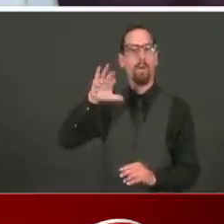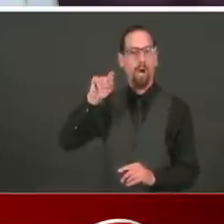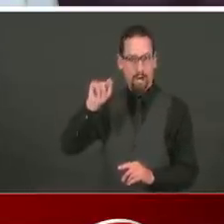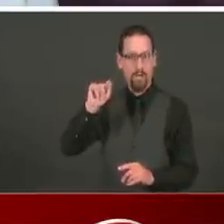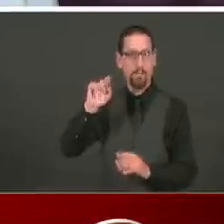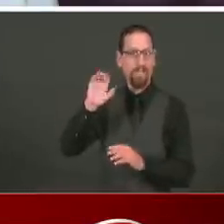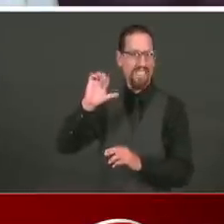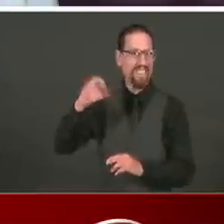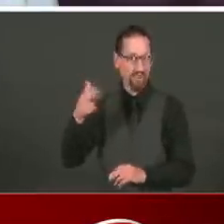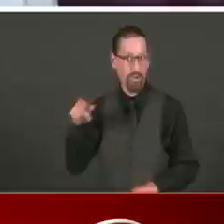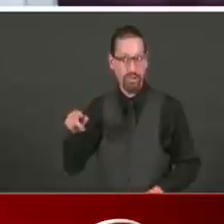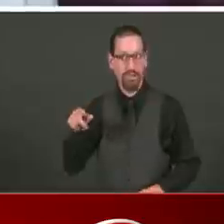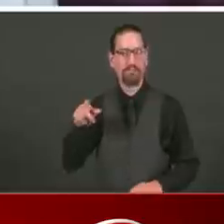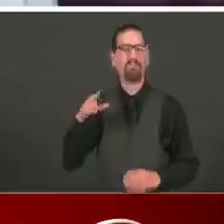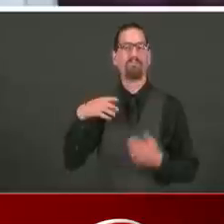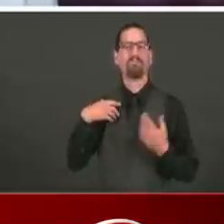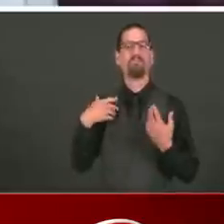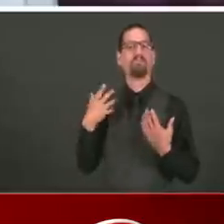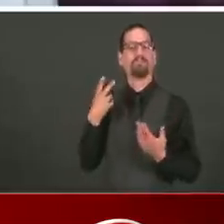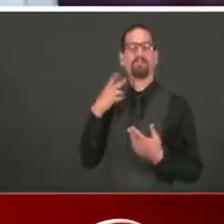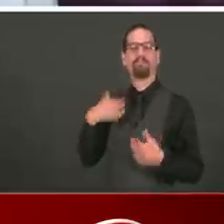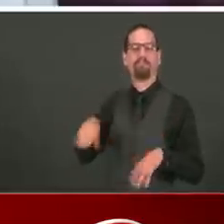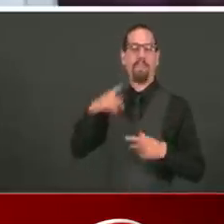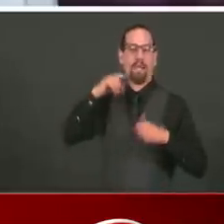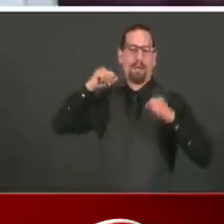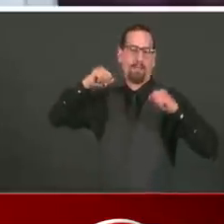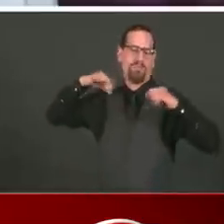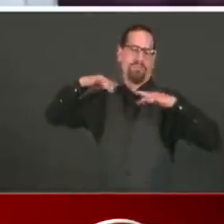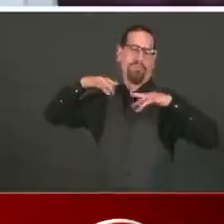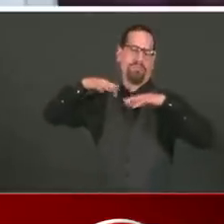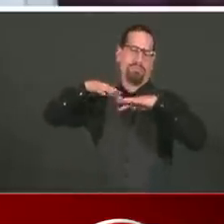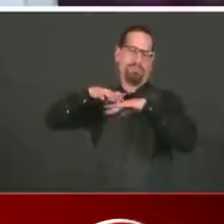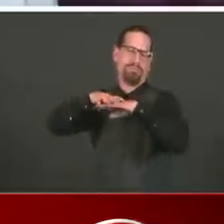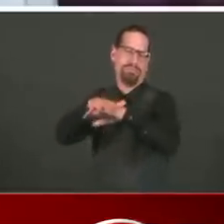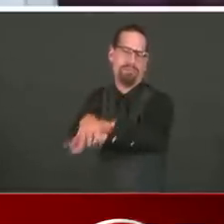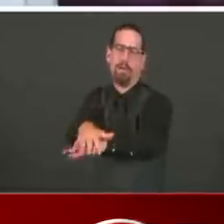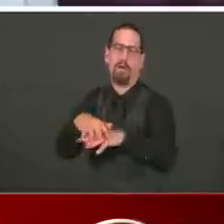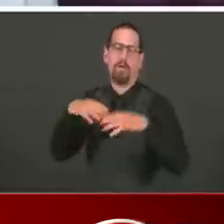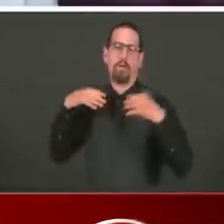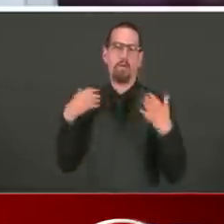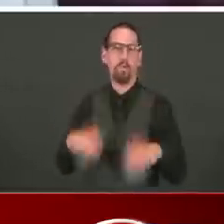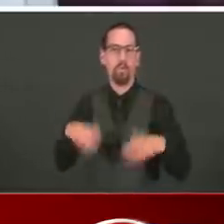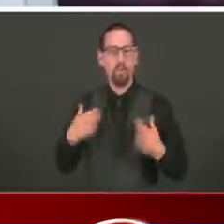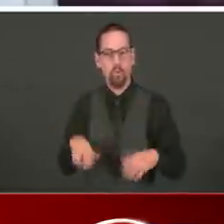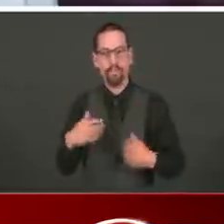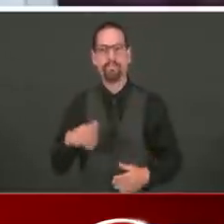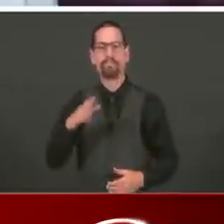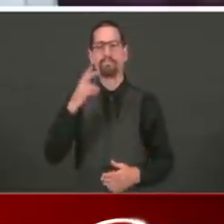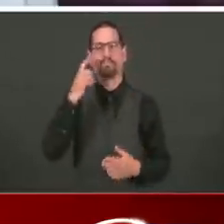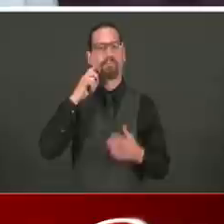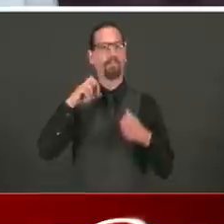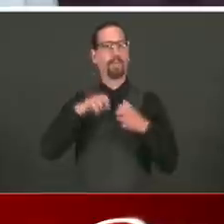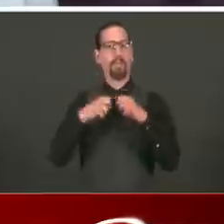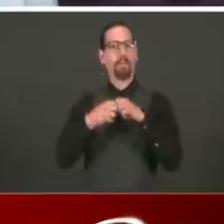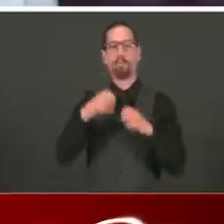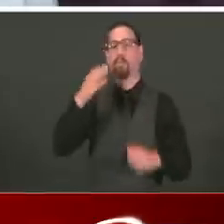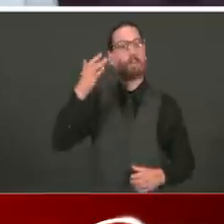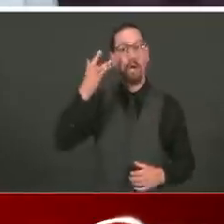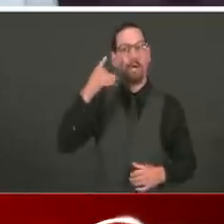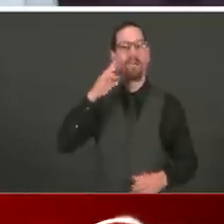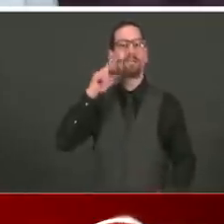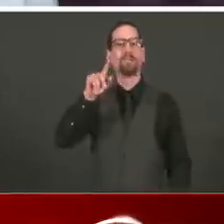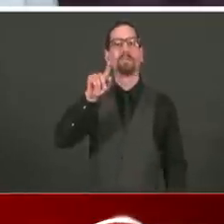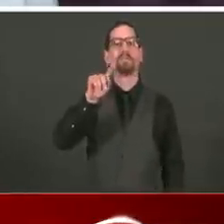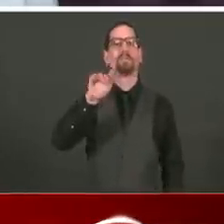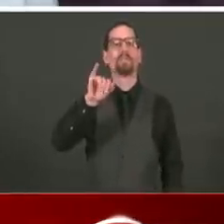much crowding. Now, it was high tide. We all know, we're Rhode Islanders, we know what high tide means at the beach. It means